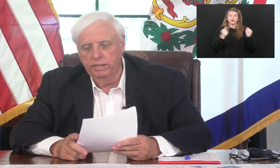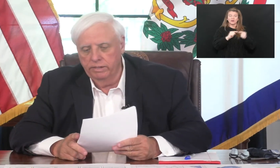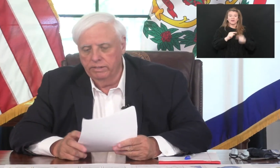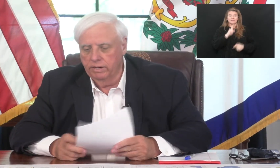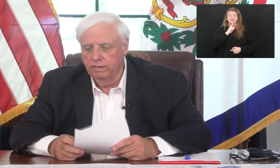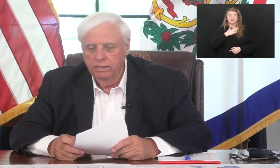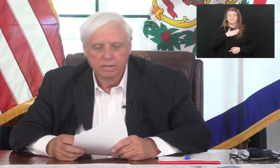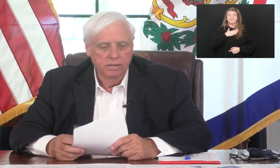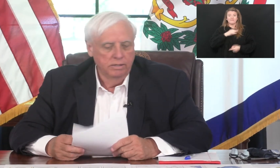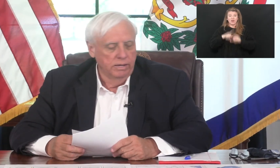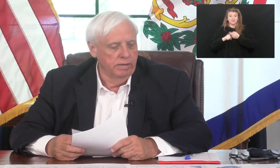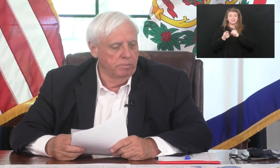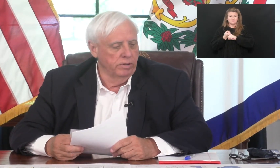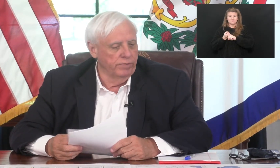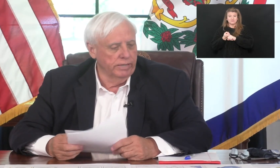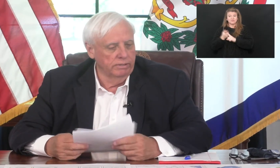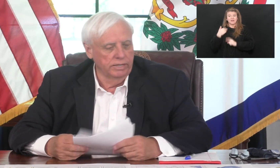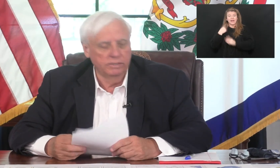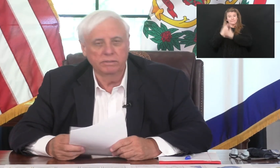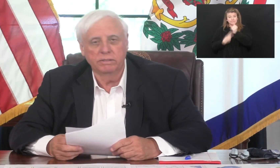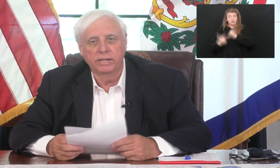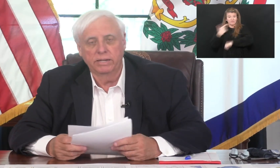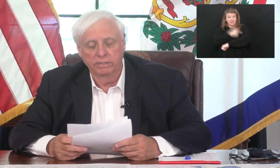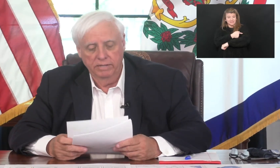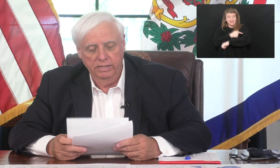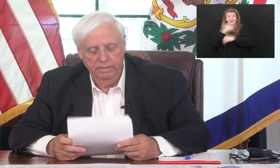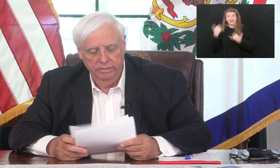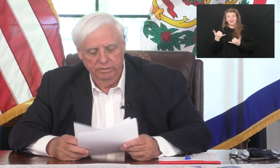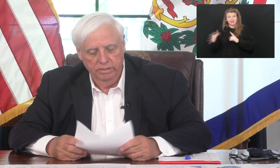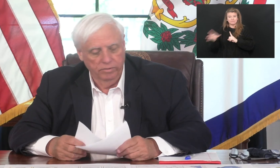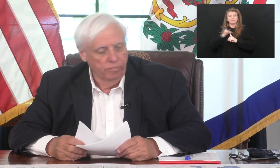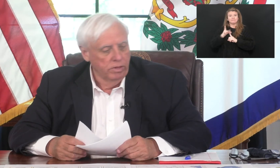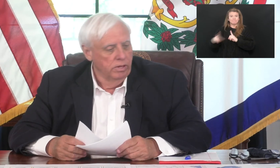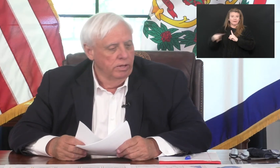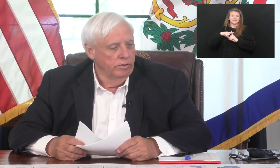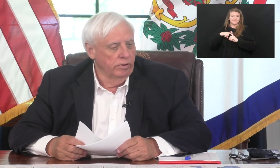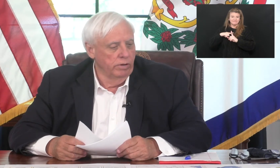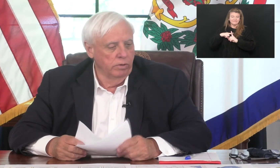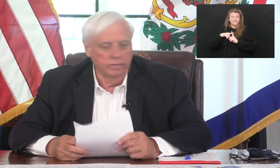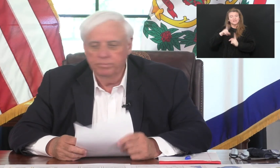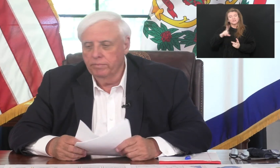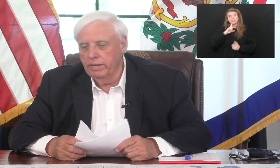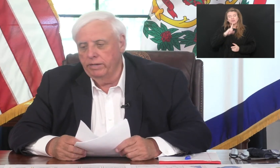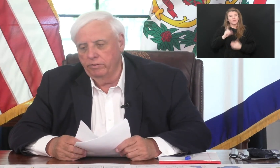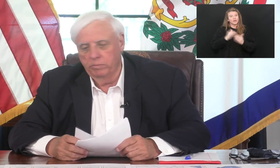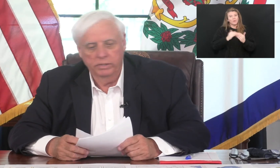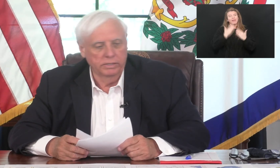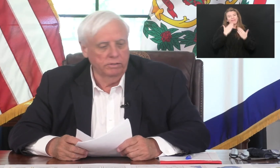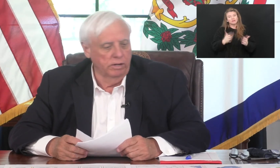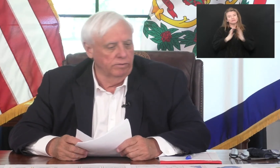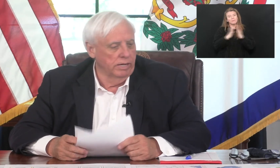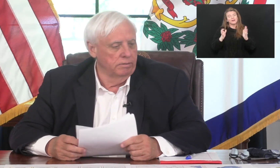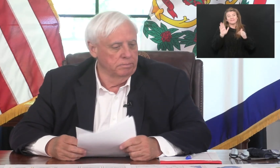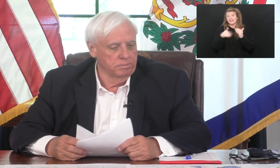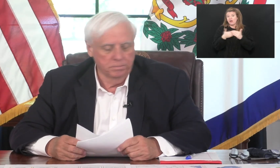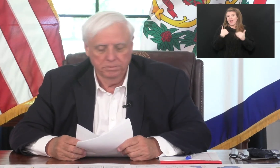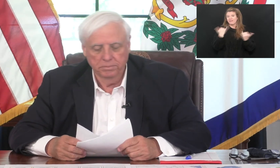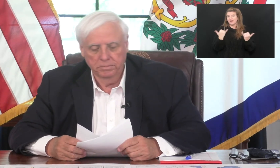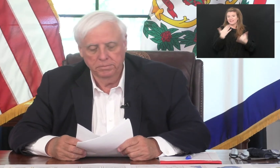buddy that had both vaccinations, and now he's got this. So anyway, thank you so much. That's all I've